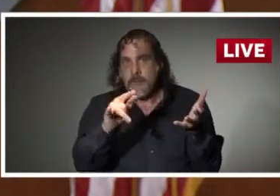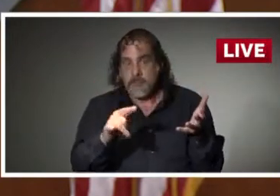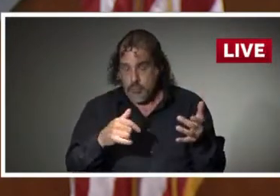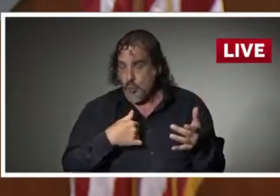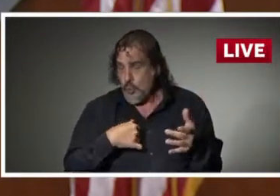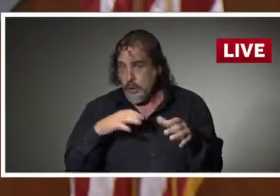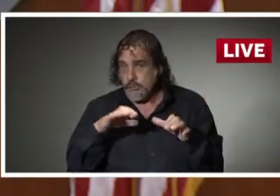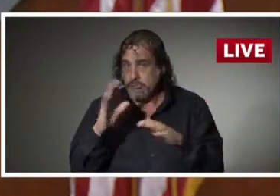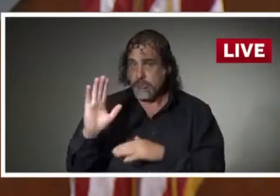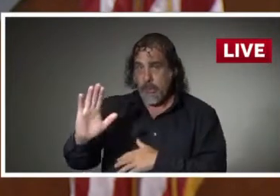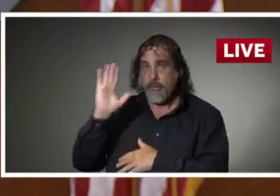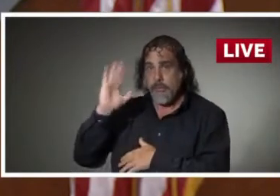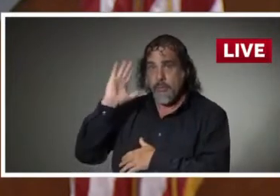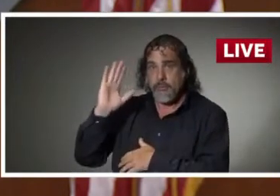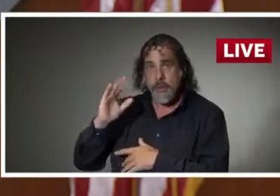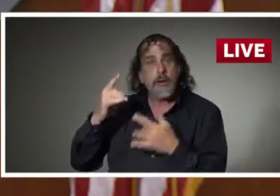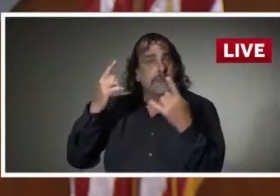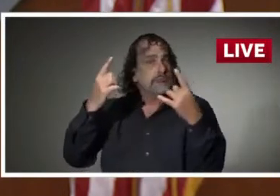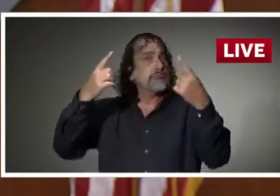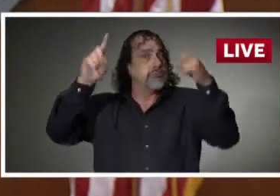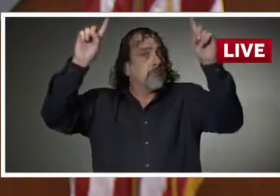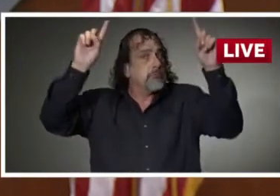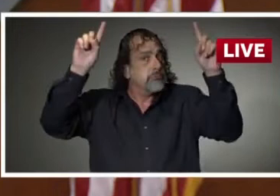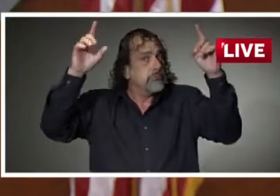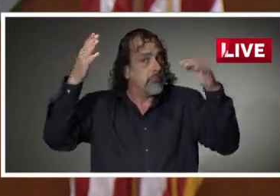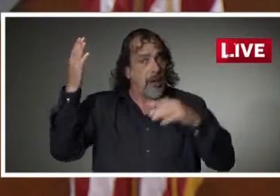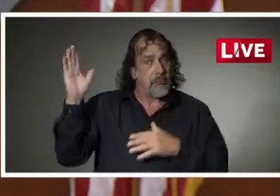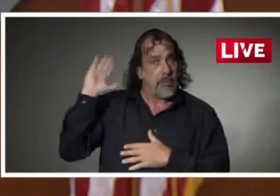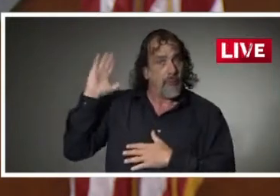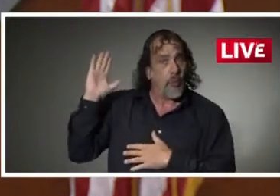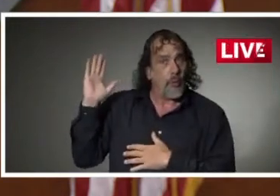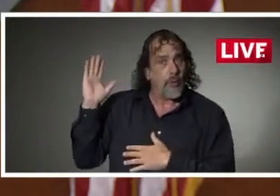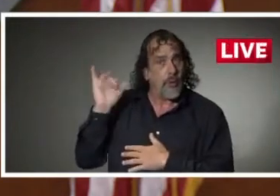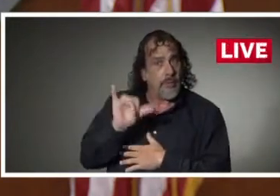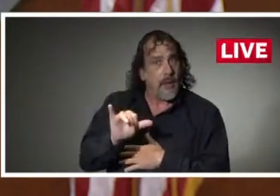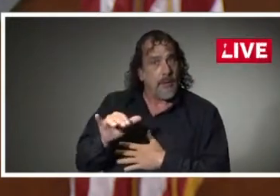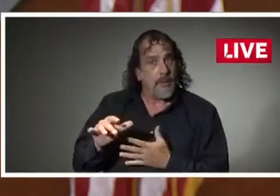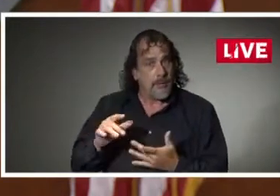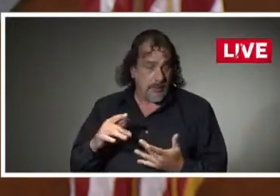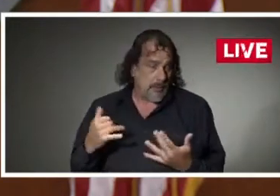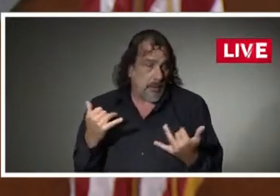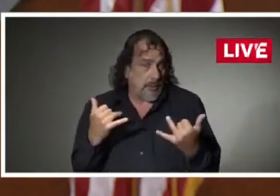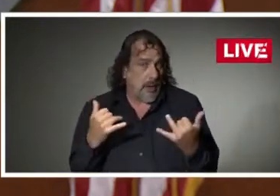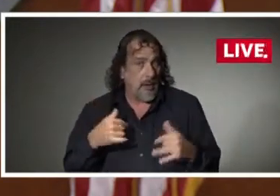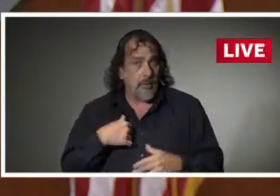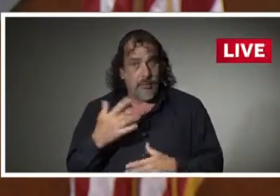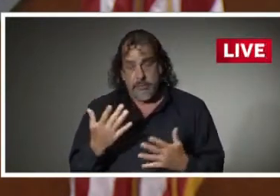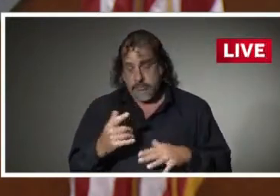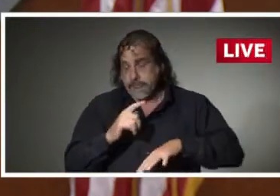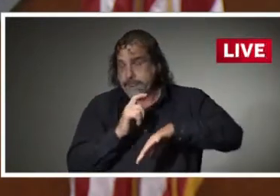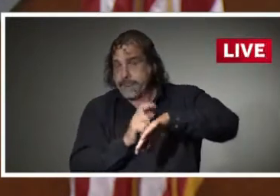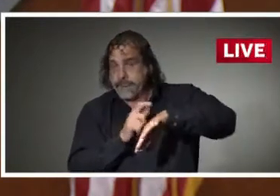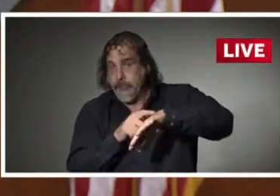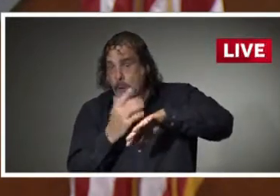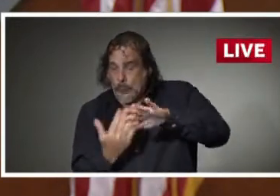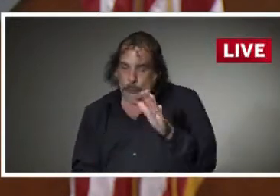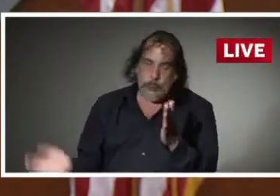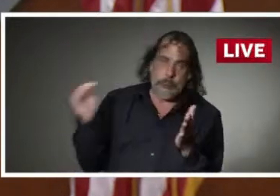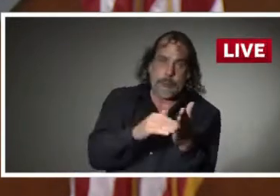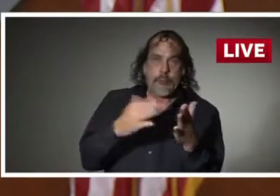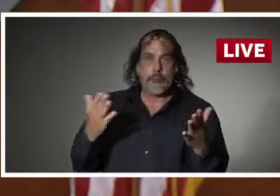before. We've done it successfully before. And it is now likely time to do it